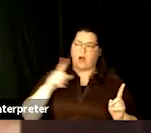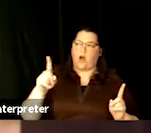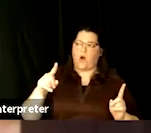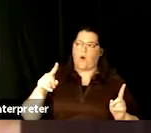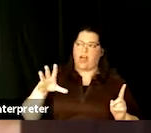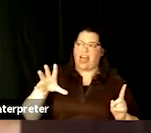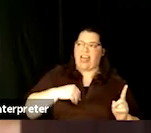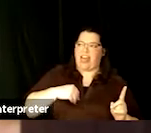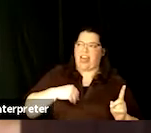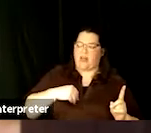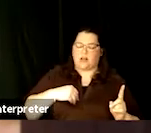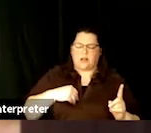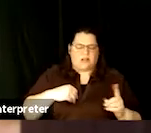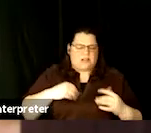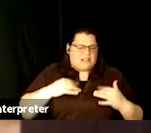see.